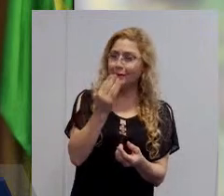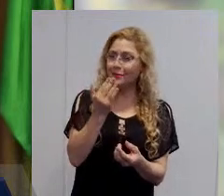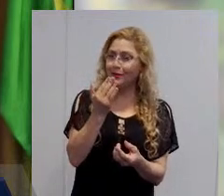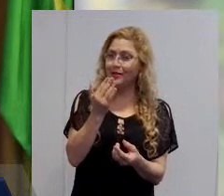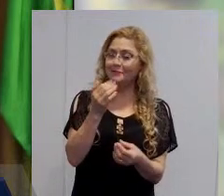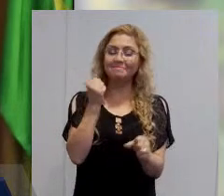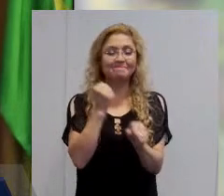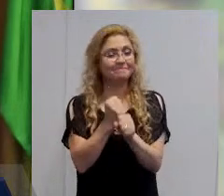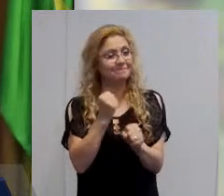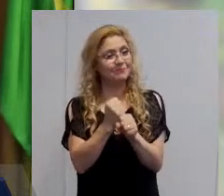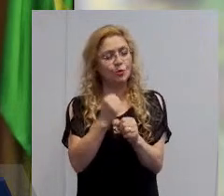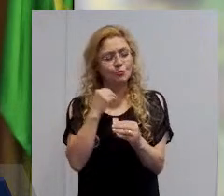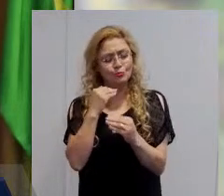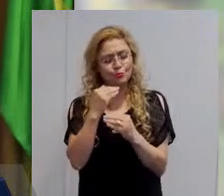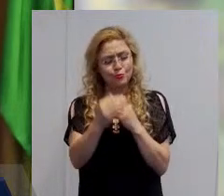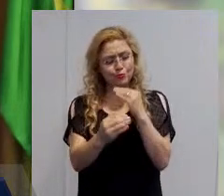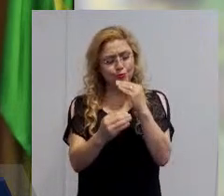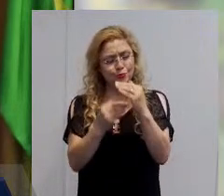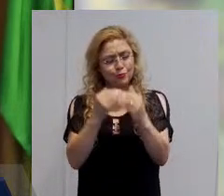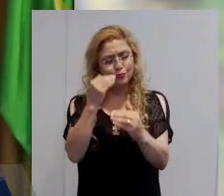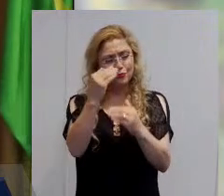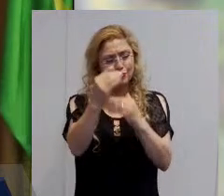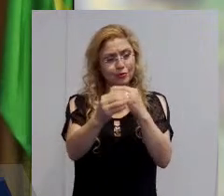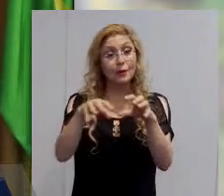simple, but it is a long task.